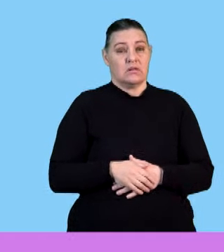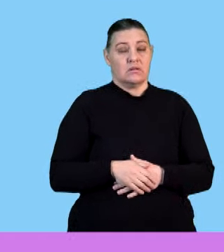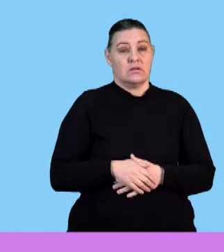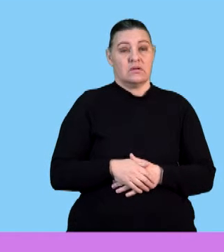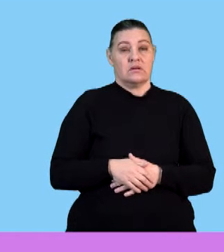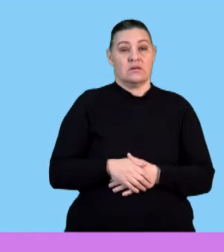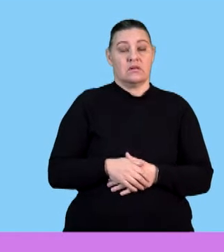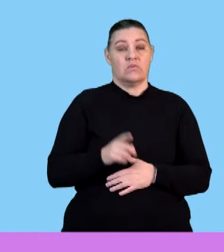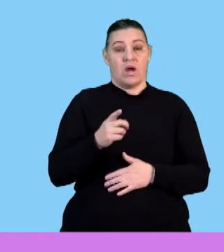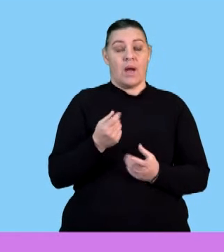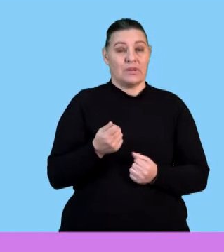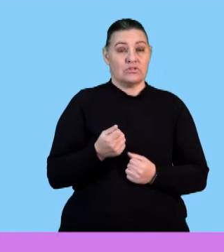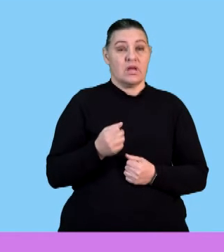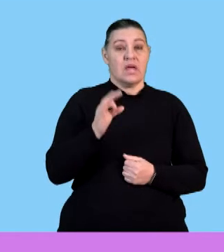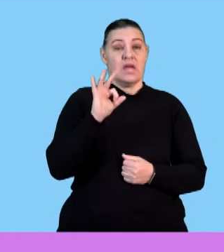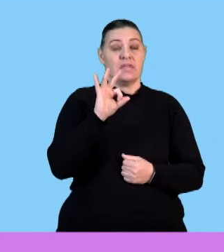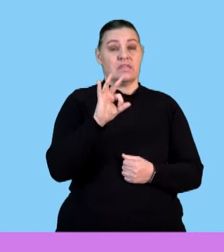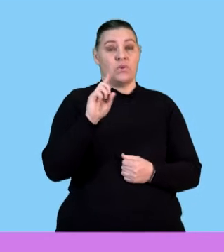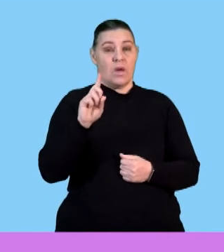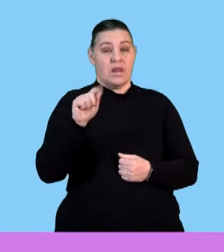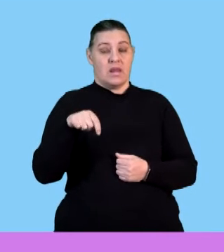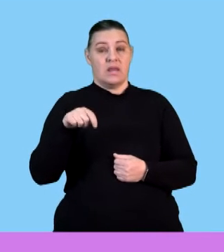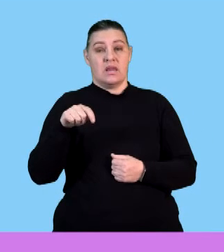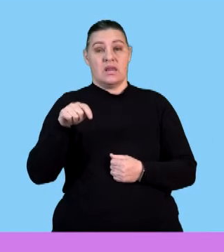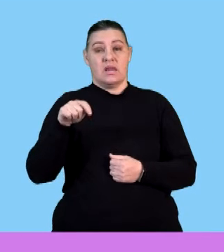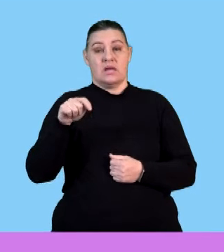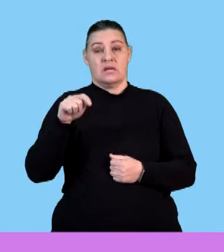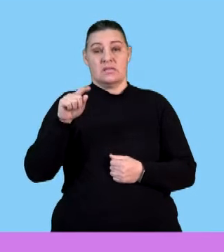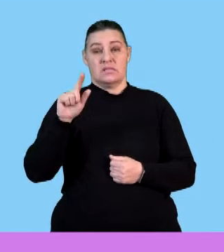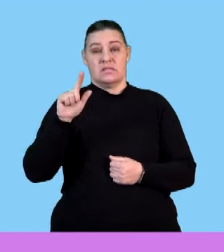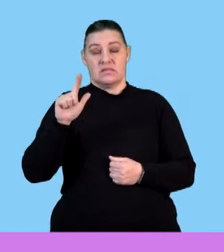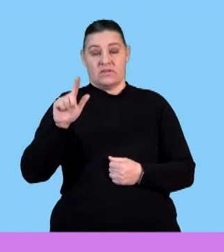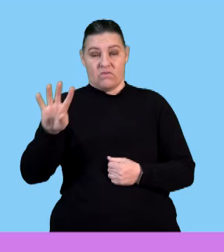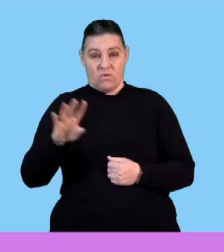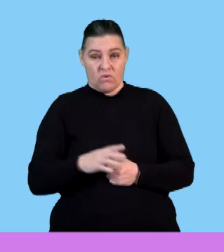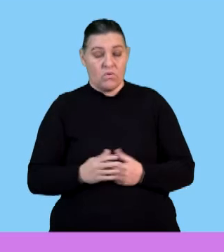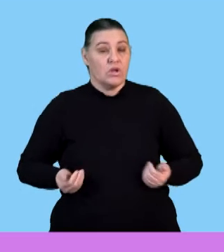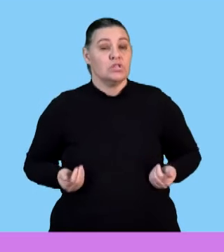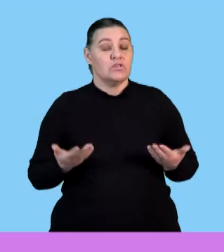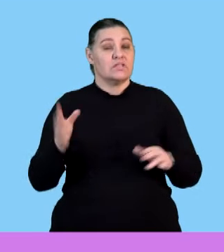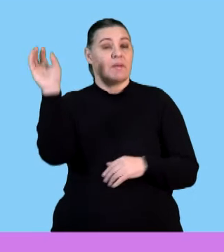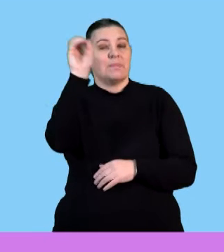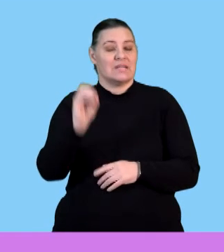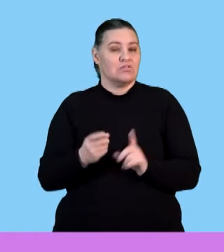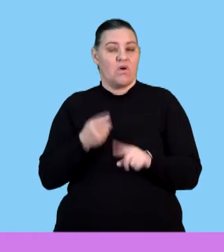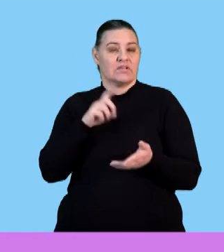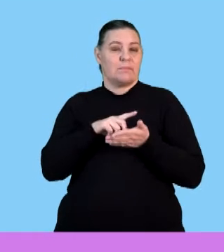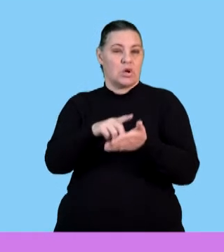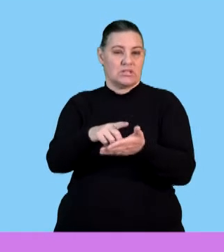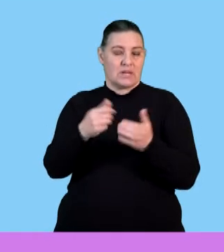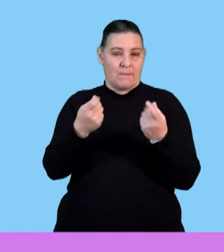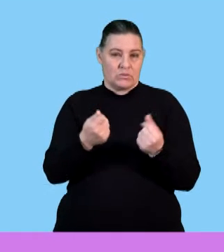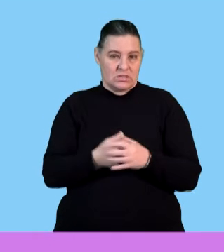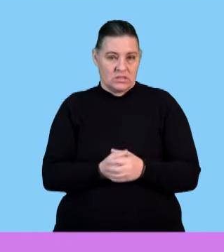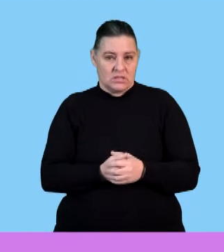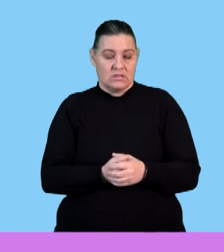2,239 Rand 10 cents was 31.74. Determine the service fee as a percentage of the deposited